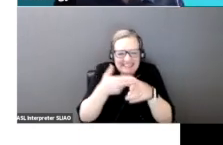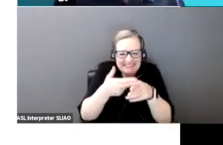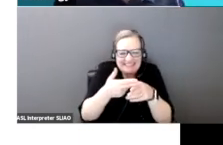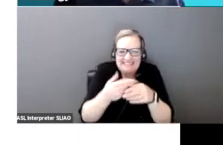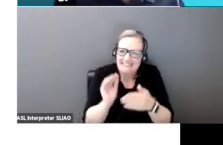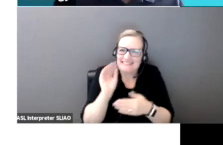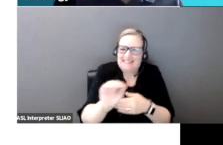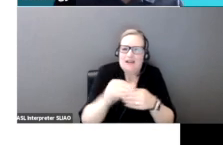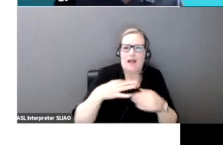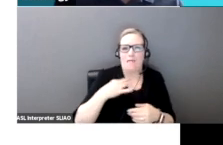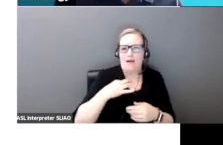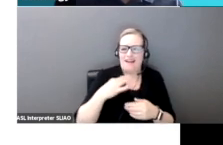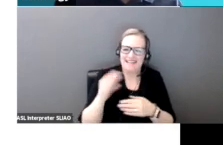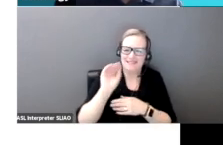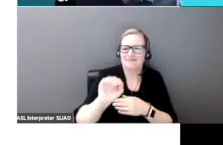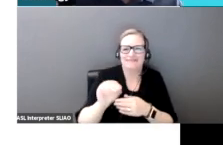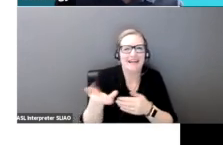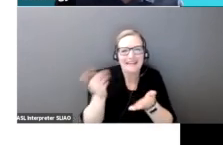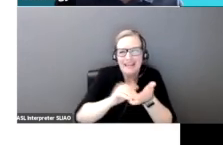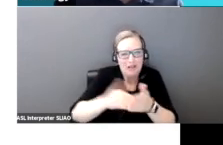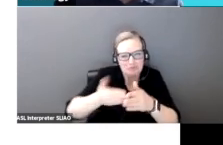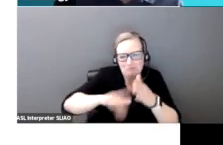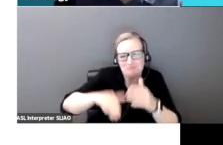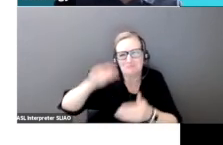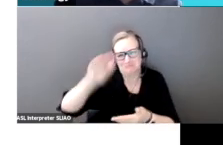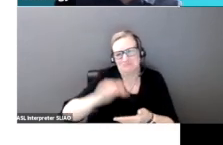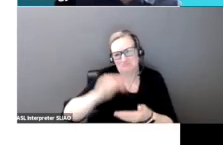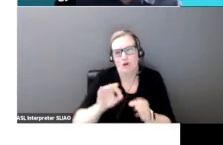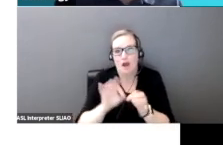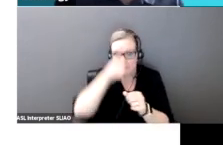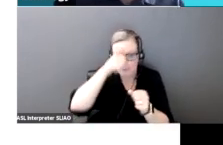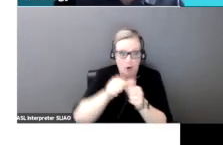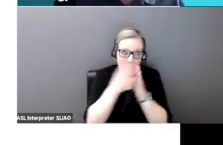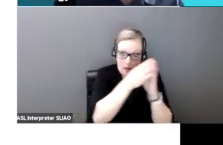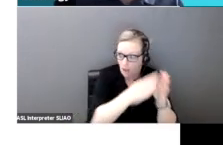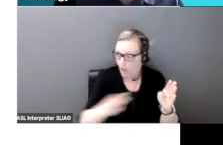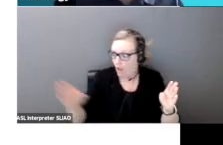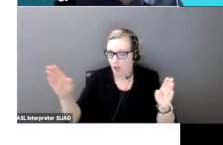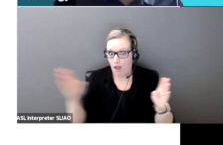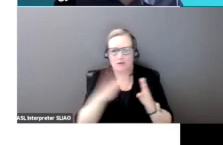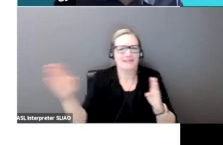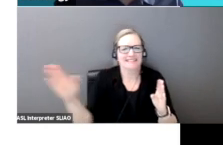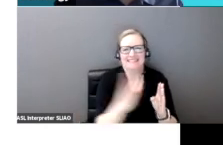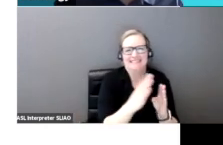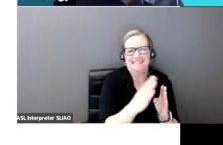It's a very low cost, comparatively, way of protecting your